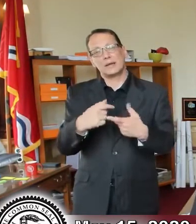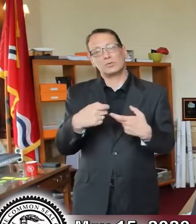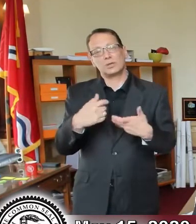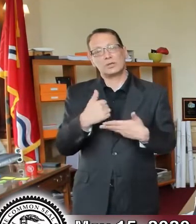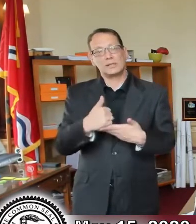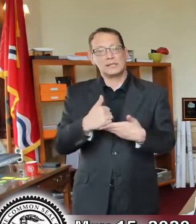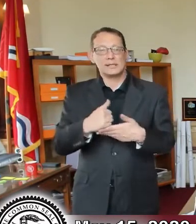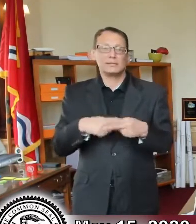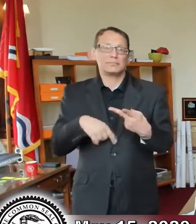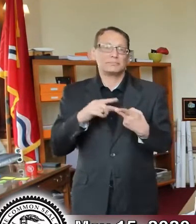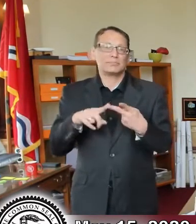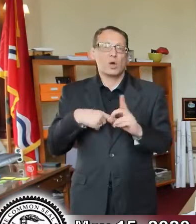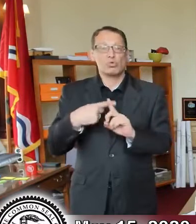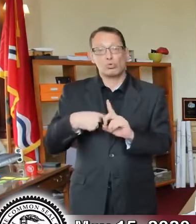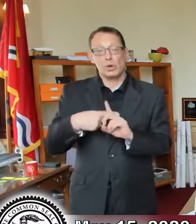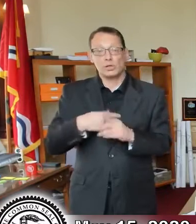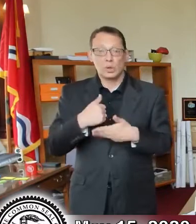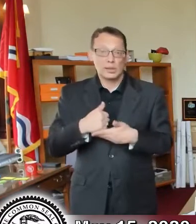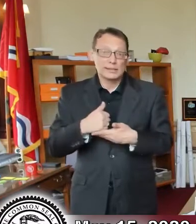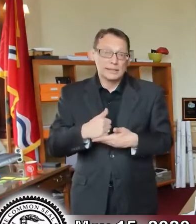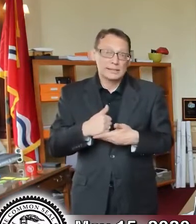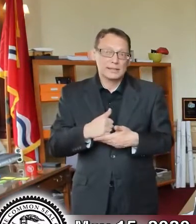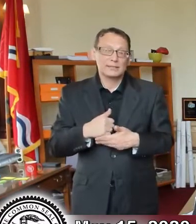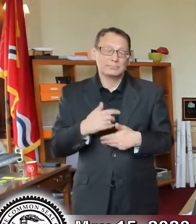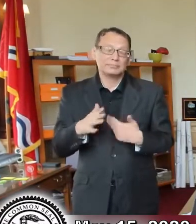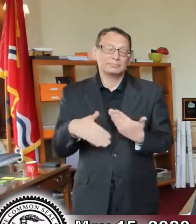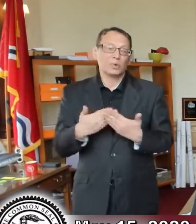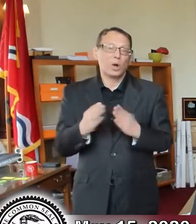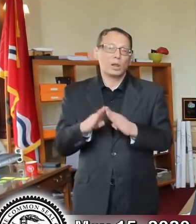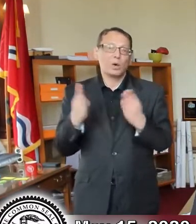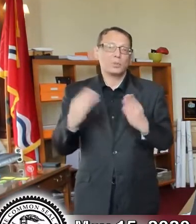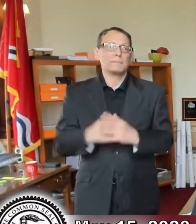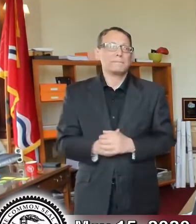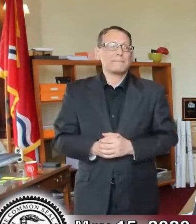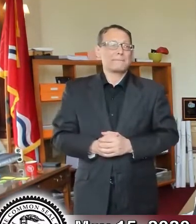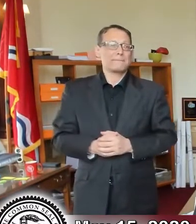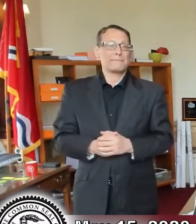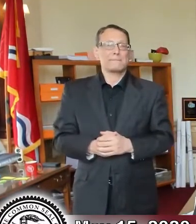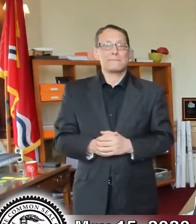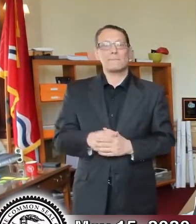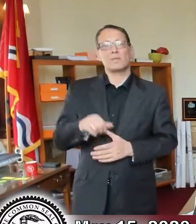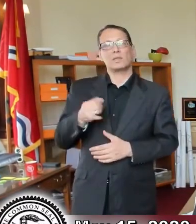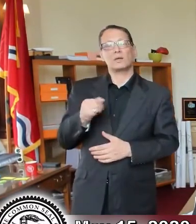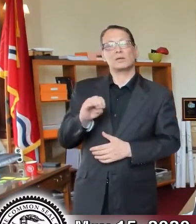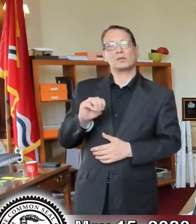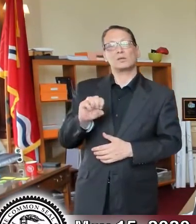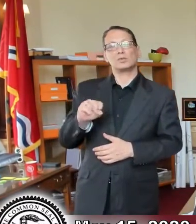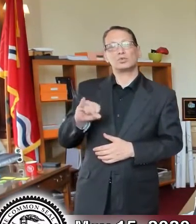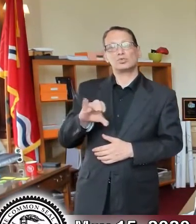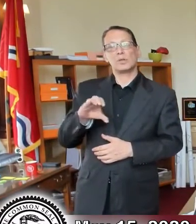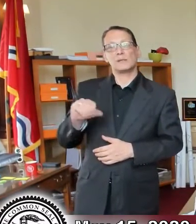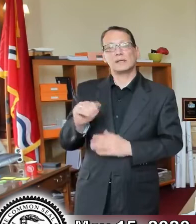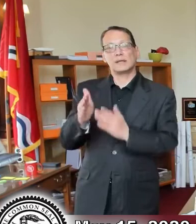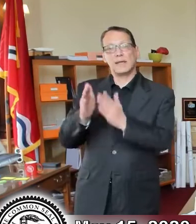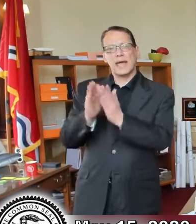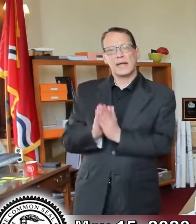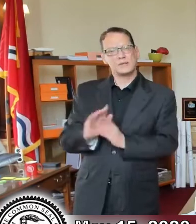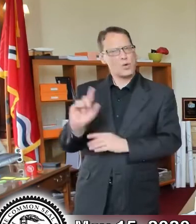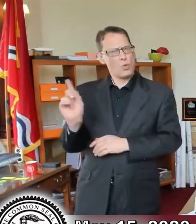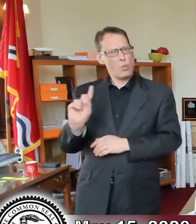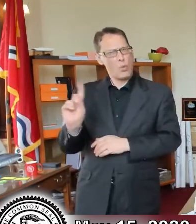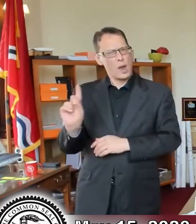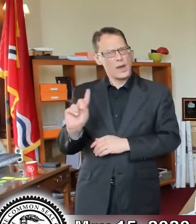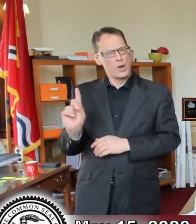assistance. All those things are on the table. Jessica's question is, where can you currently